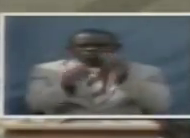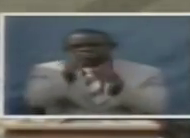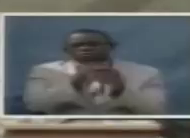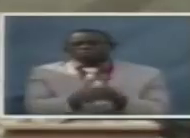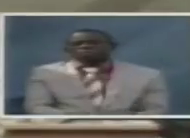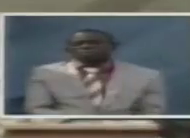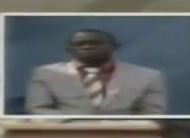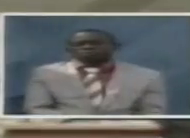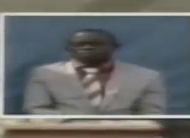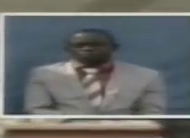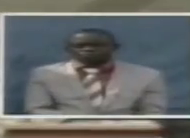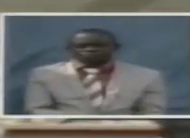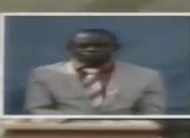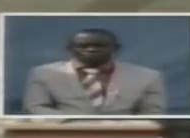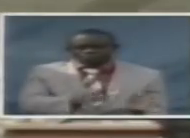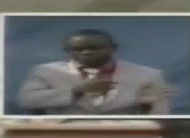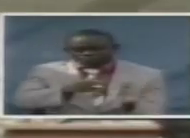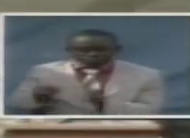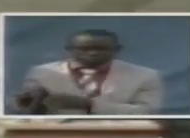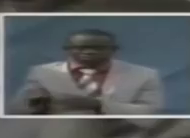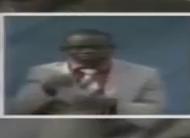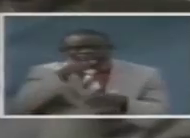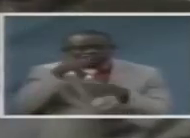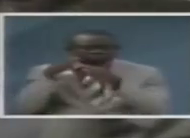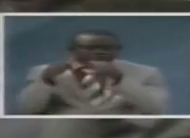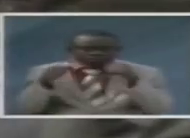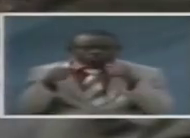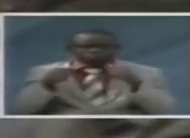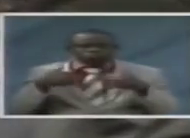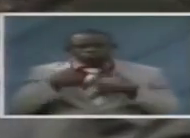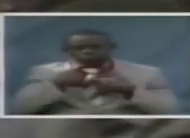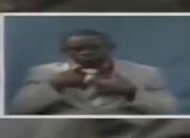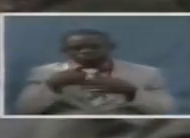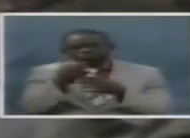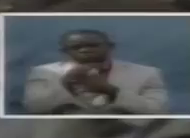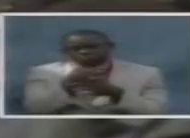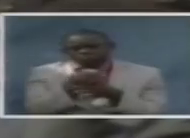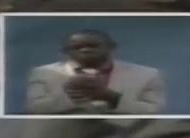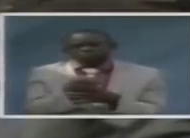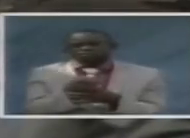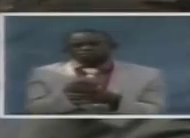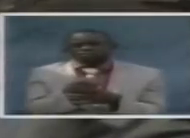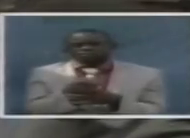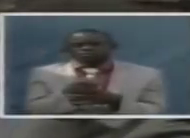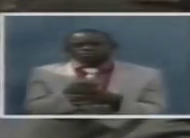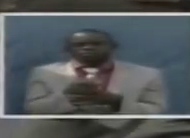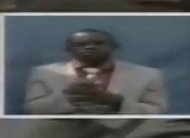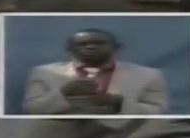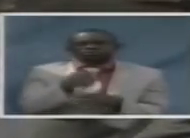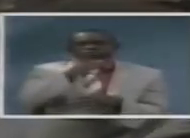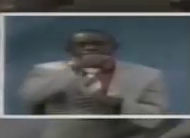Agriculture, livestock, and fisheries. Mr. Speaker, in transforming